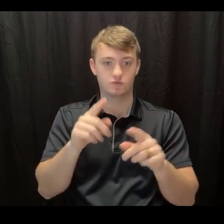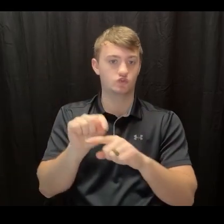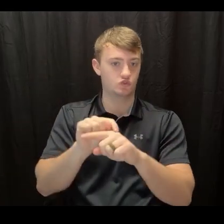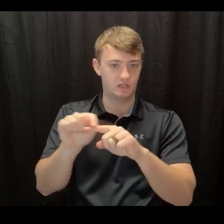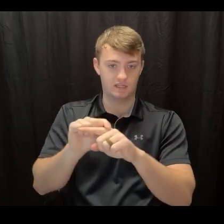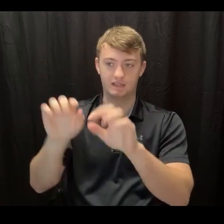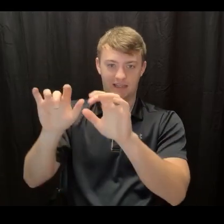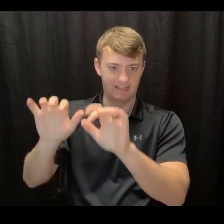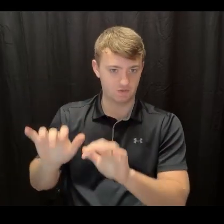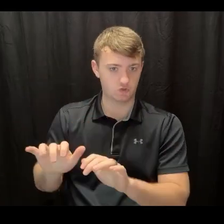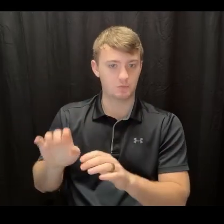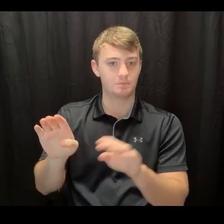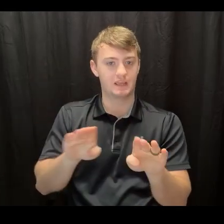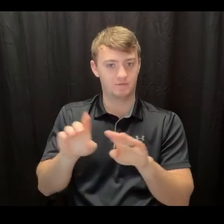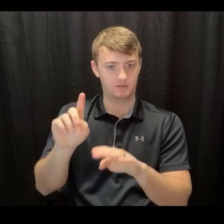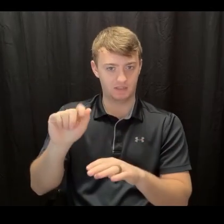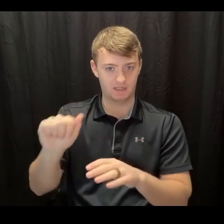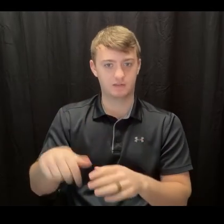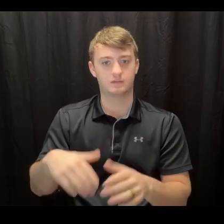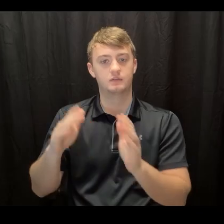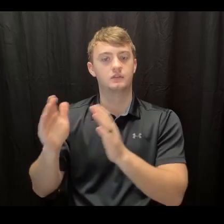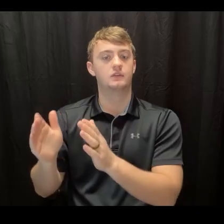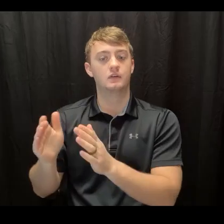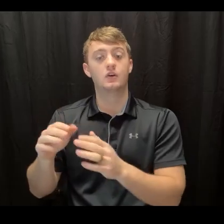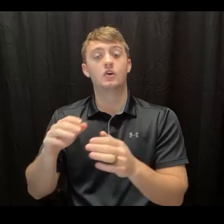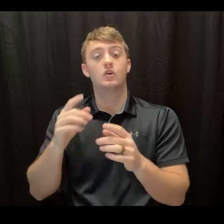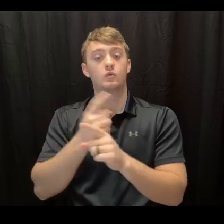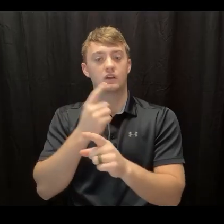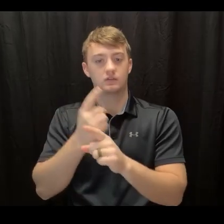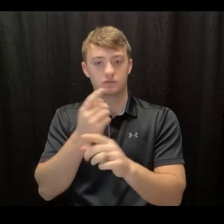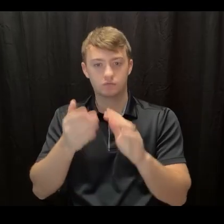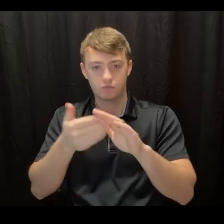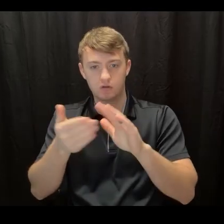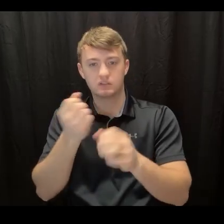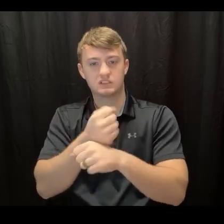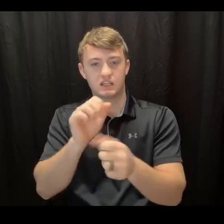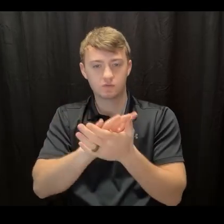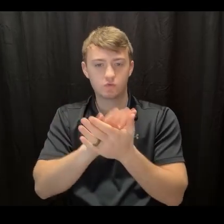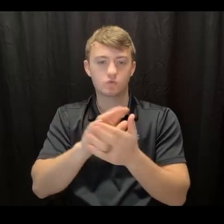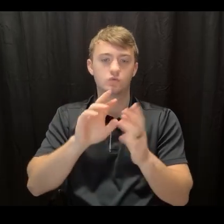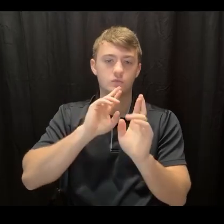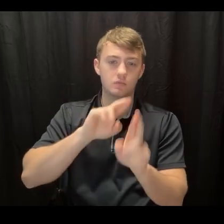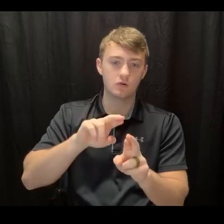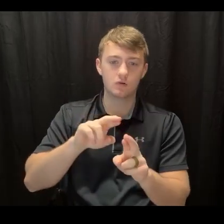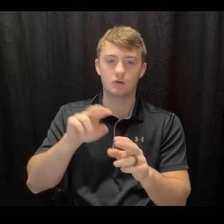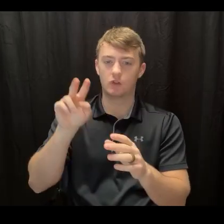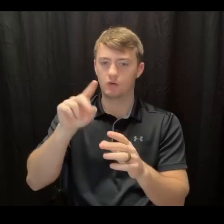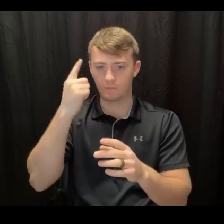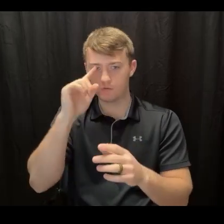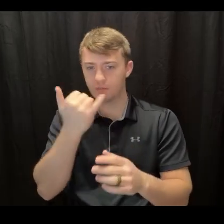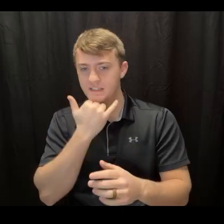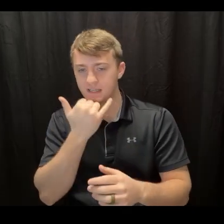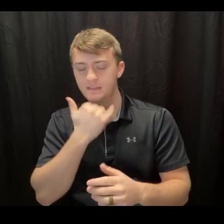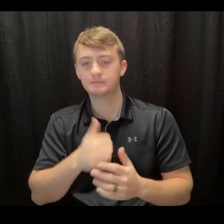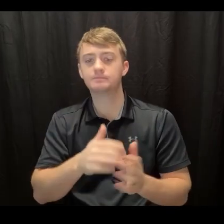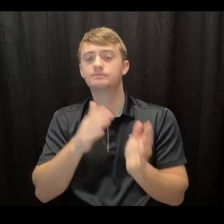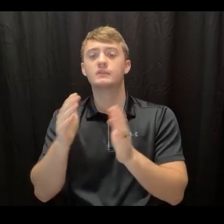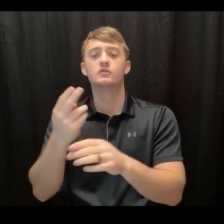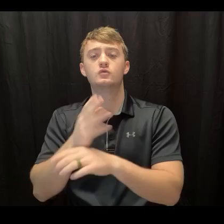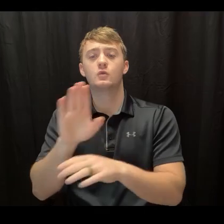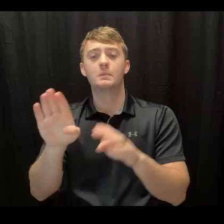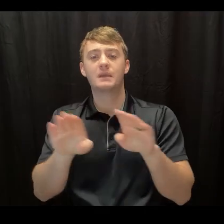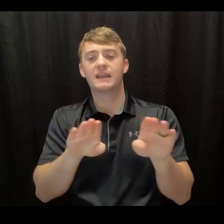enter behavior data. Regularly run your Safe Schools report and look for outliers or mistakes. And then use